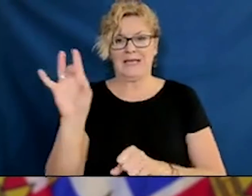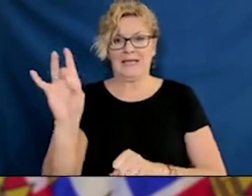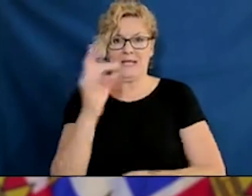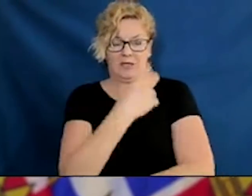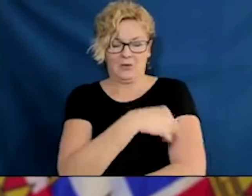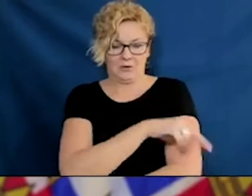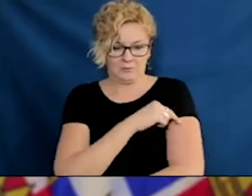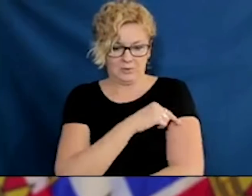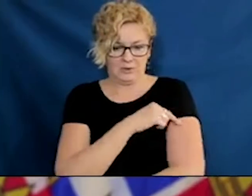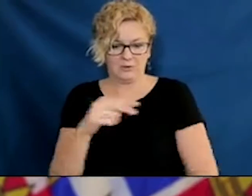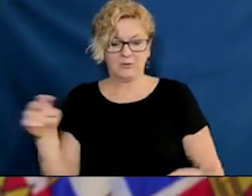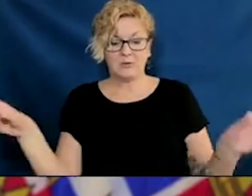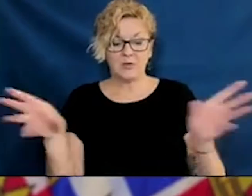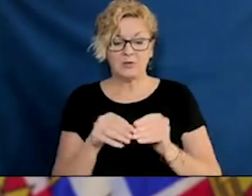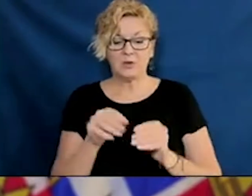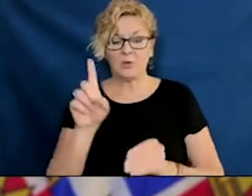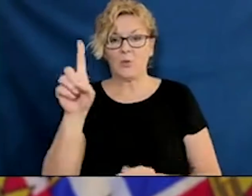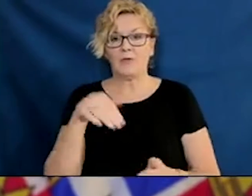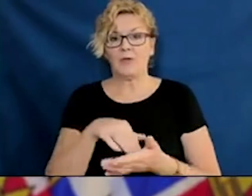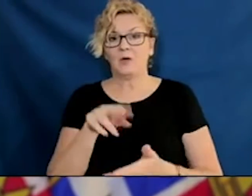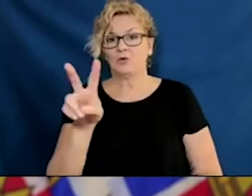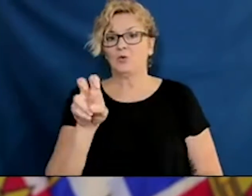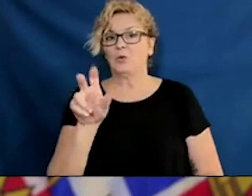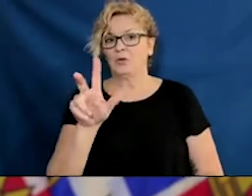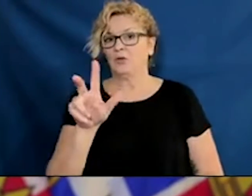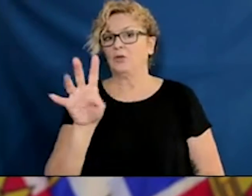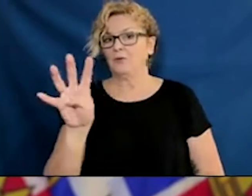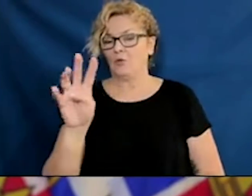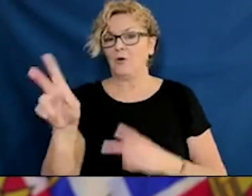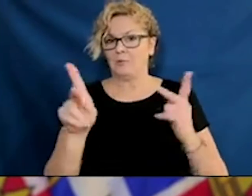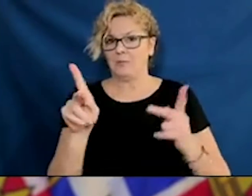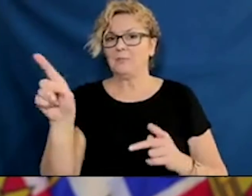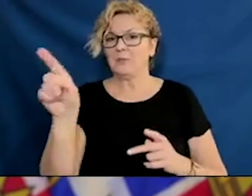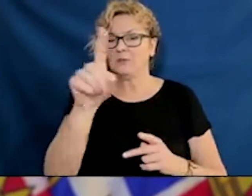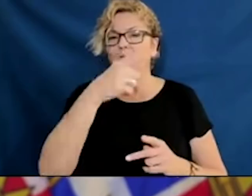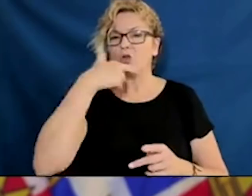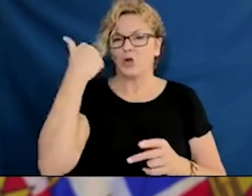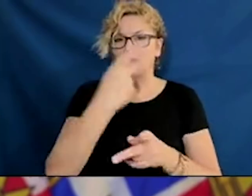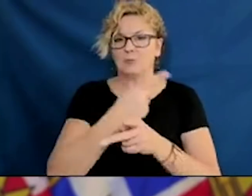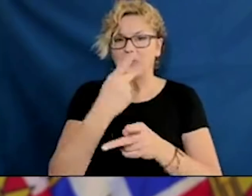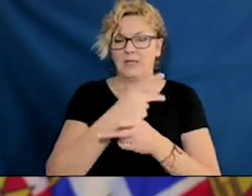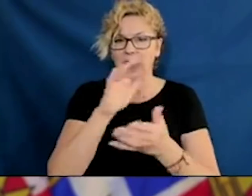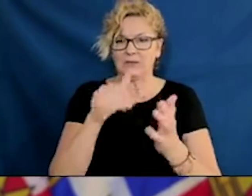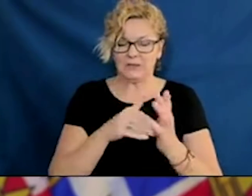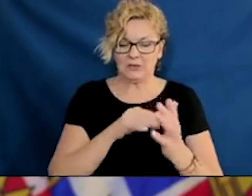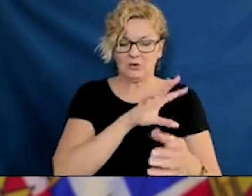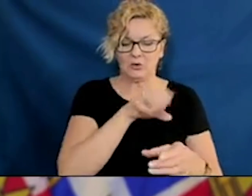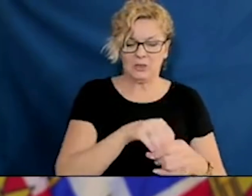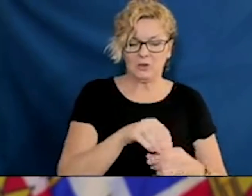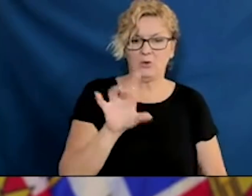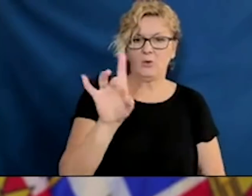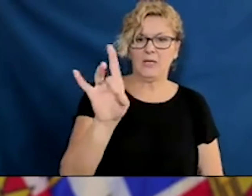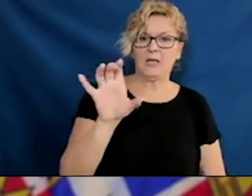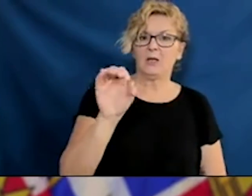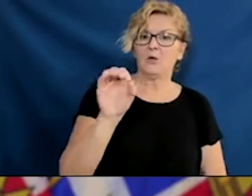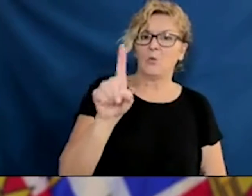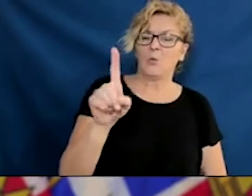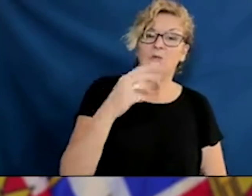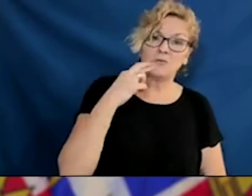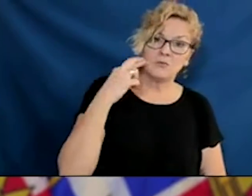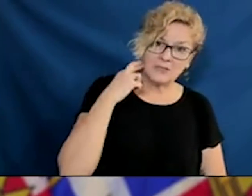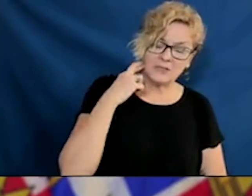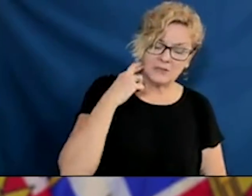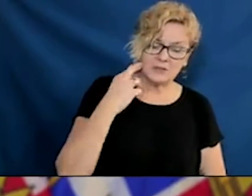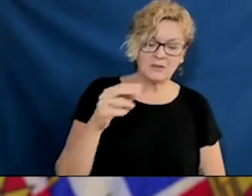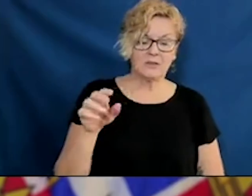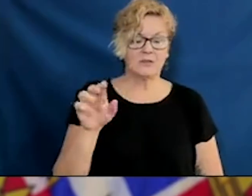been told, that we'll be increasing our available supply as the month progresses. Importantly, while fewer people